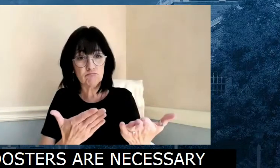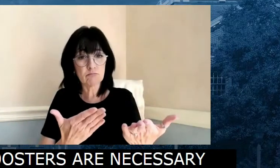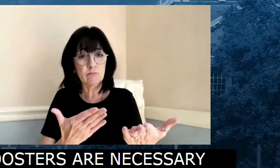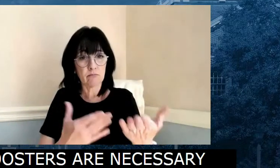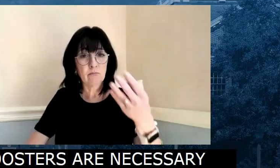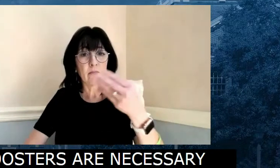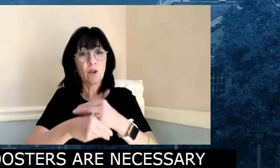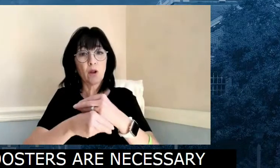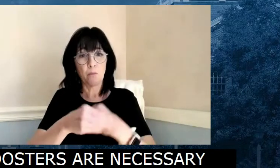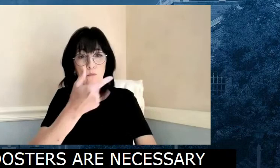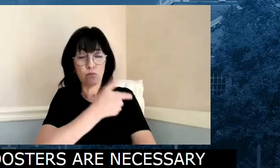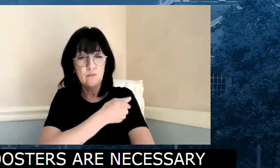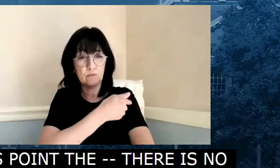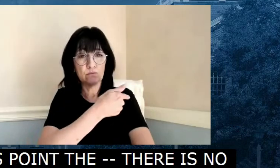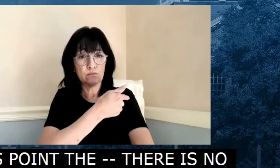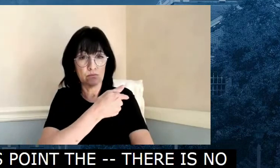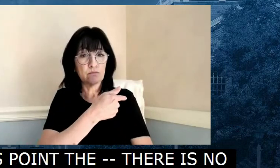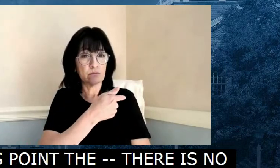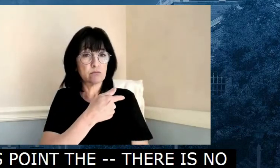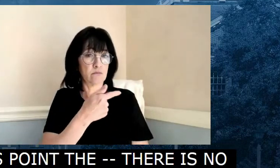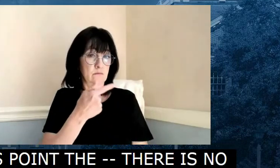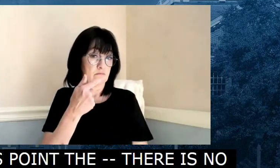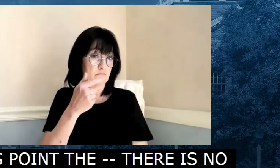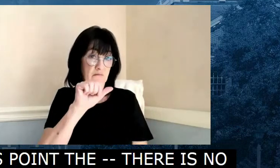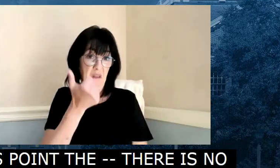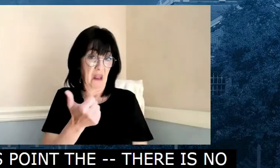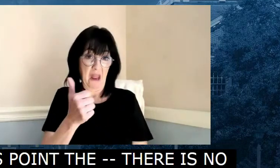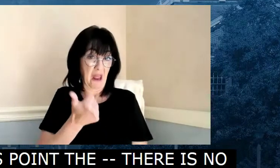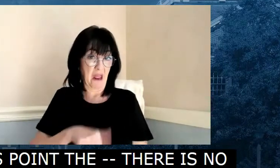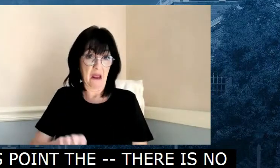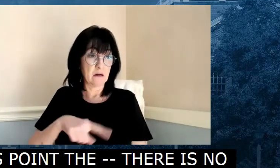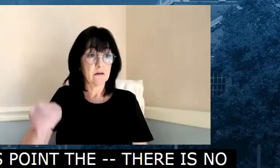anyone, but that may change in the future.